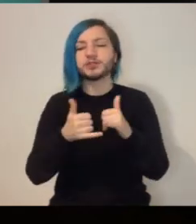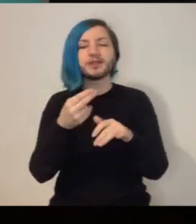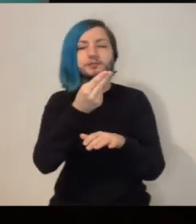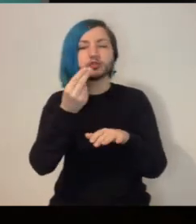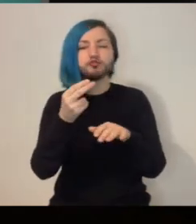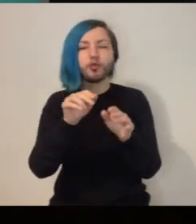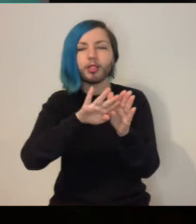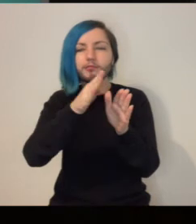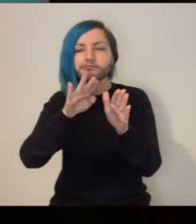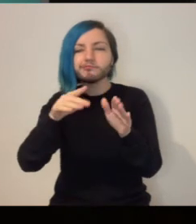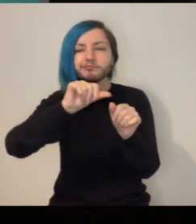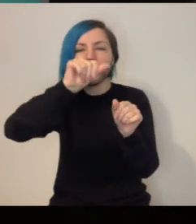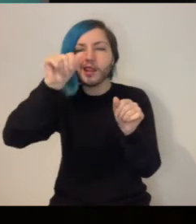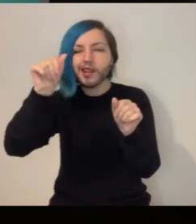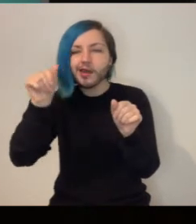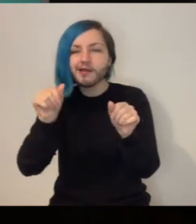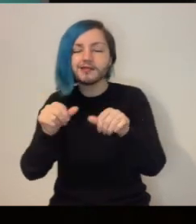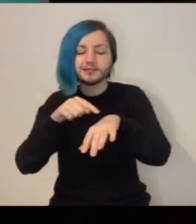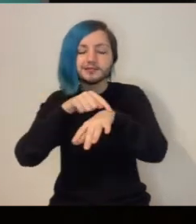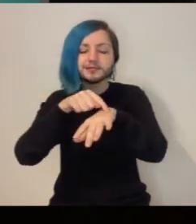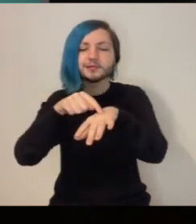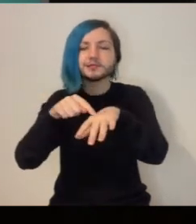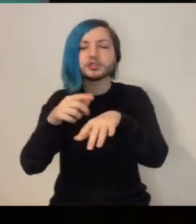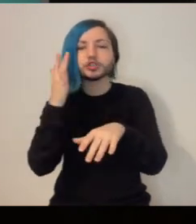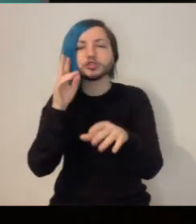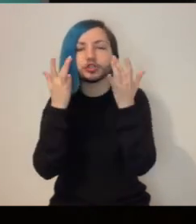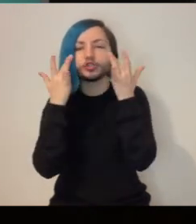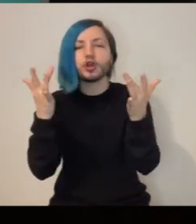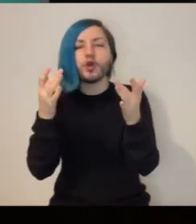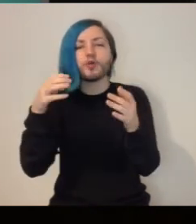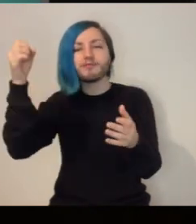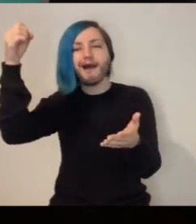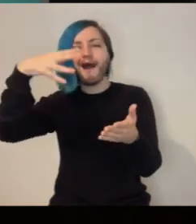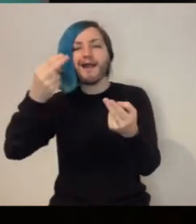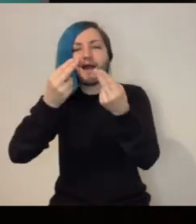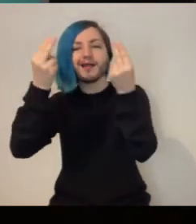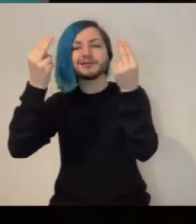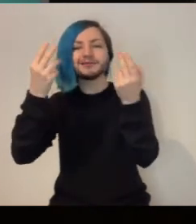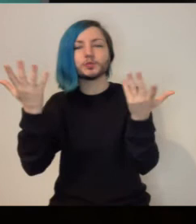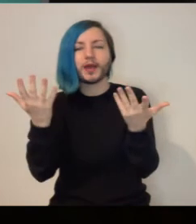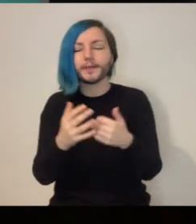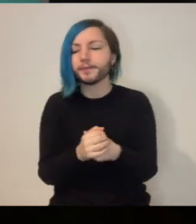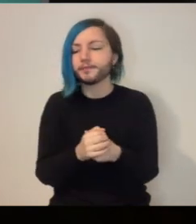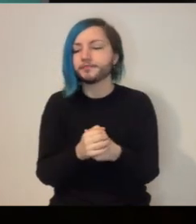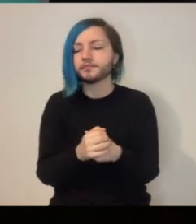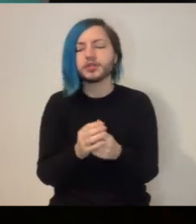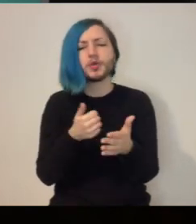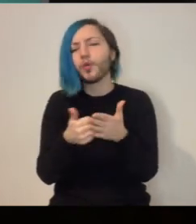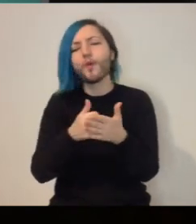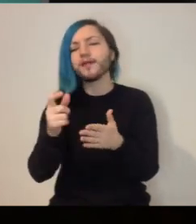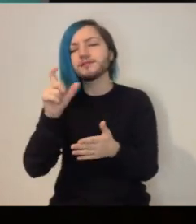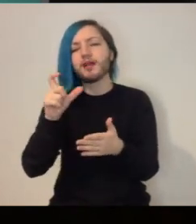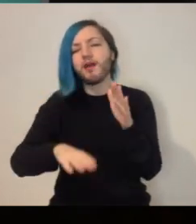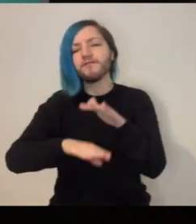sort of bumpy lines that outline where the highlight goes. And I won't necessarily colour it all